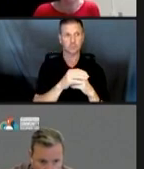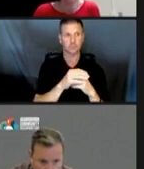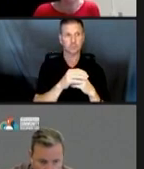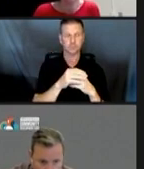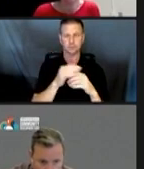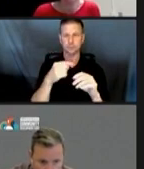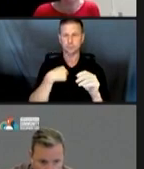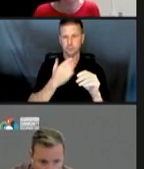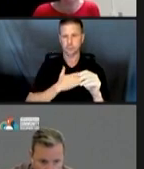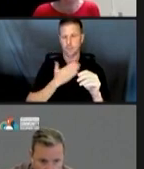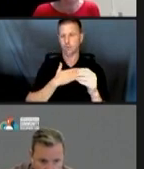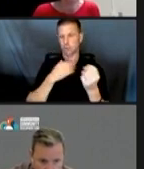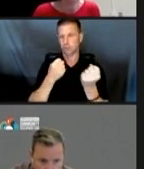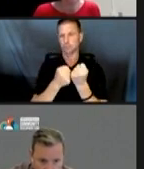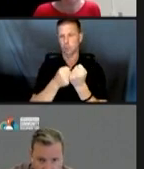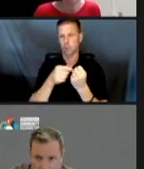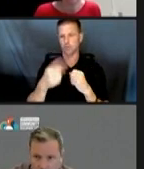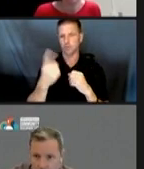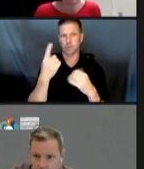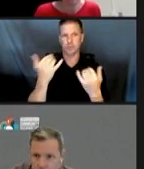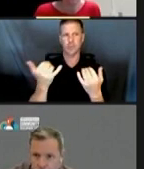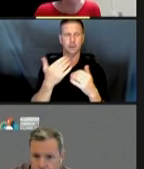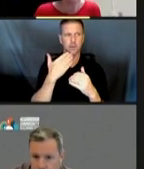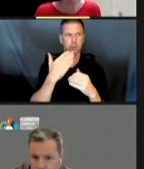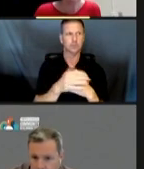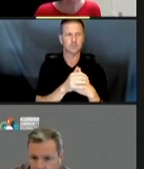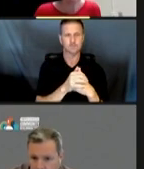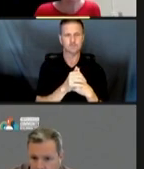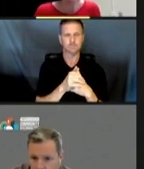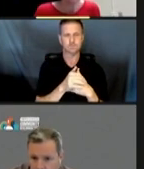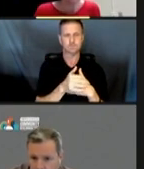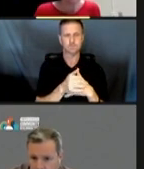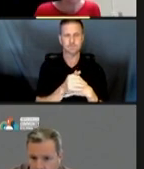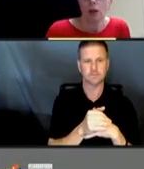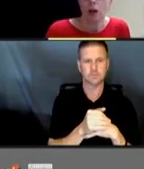I'm happy to support this one today. Thank you. Thank you.